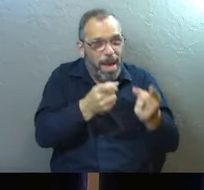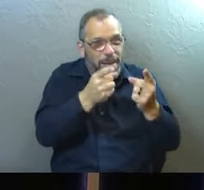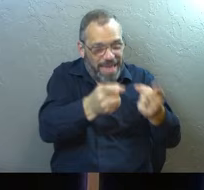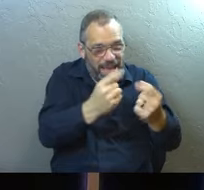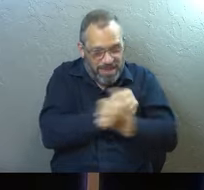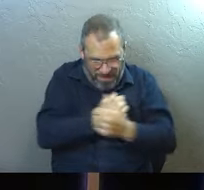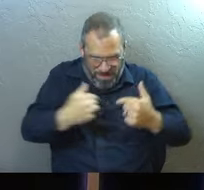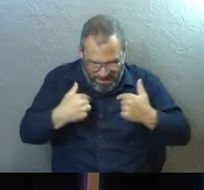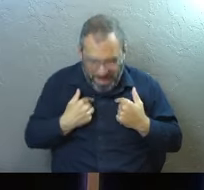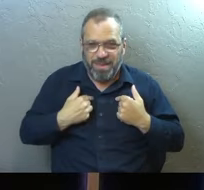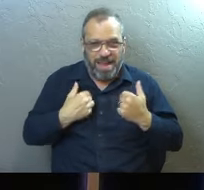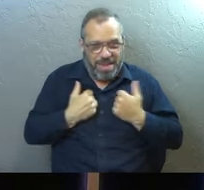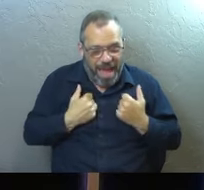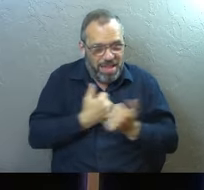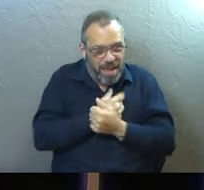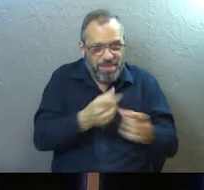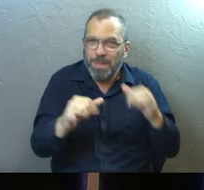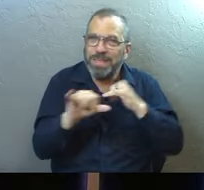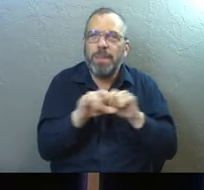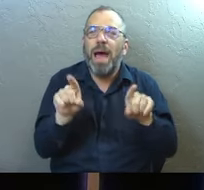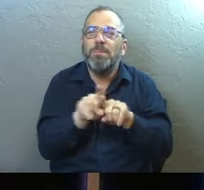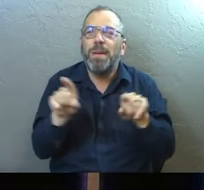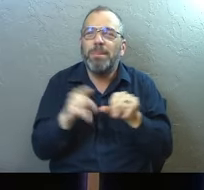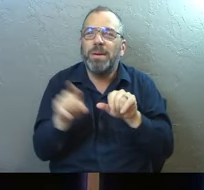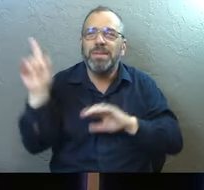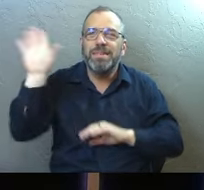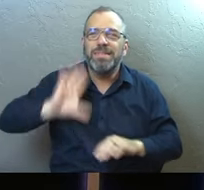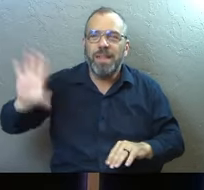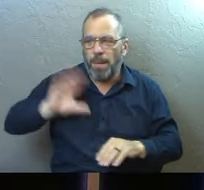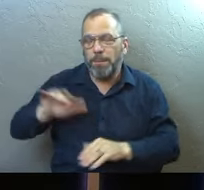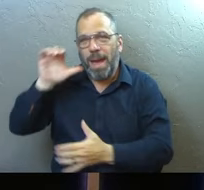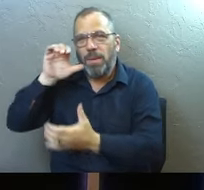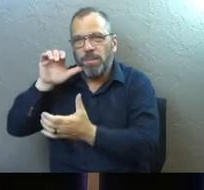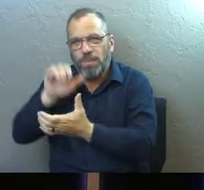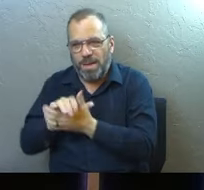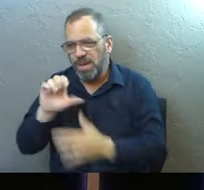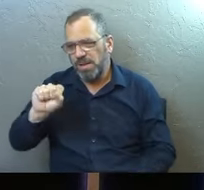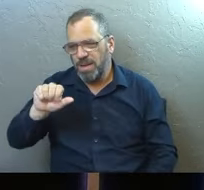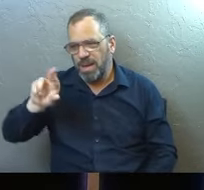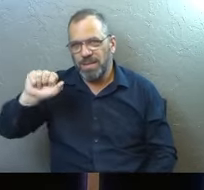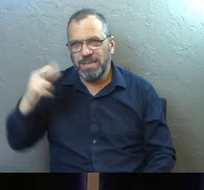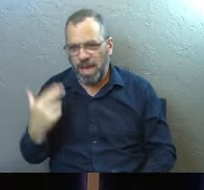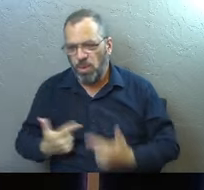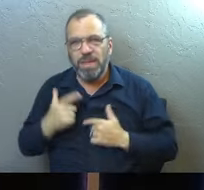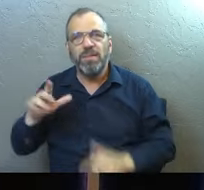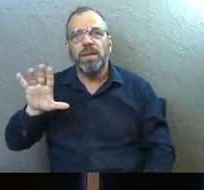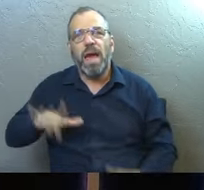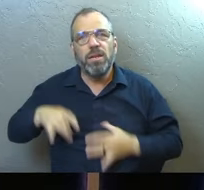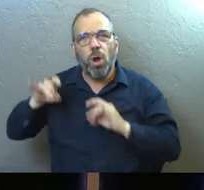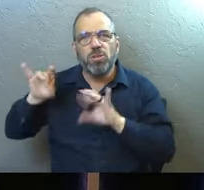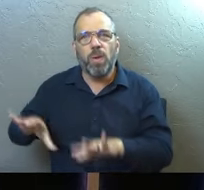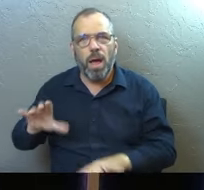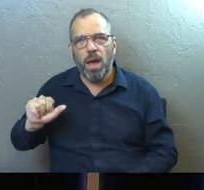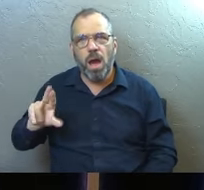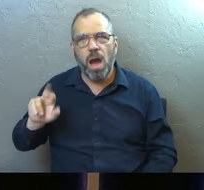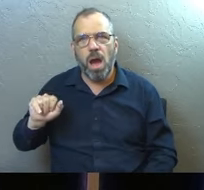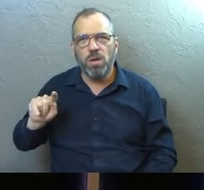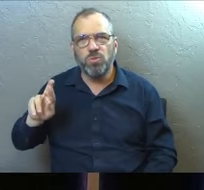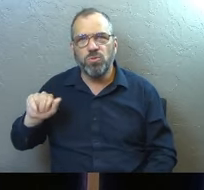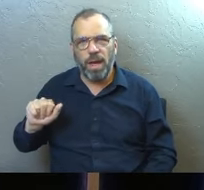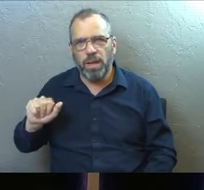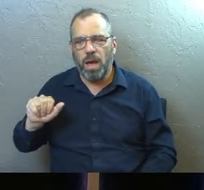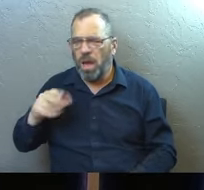you receive love. And I remember there was a time when Sarah and I were dating, and we were living in Australia, humble brag. But